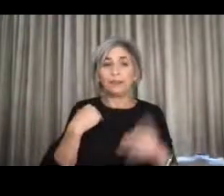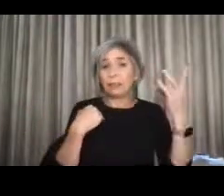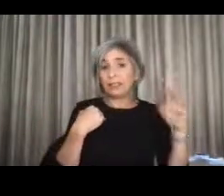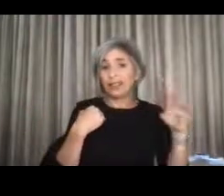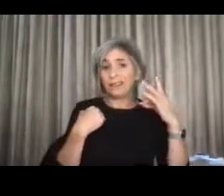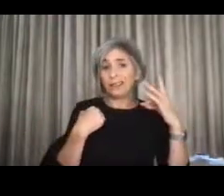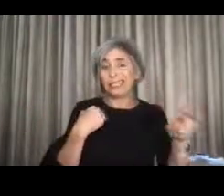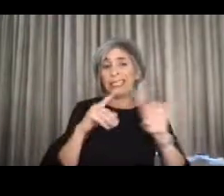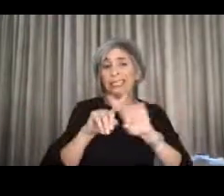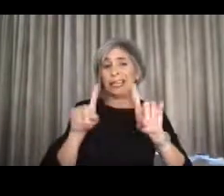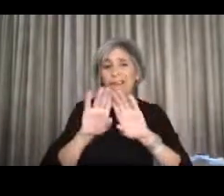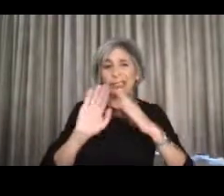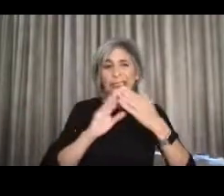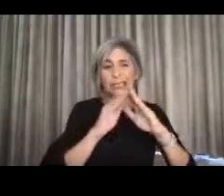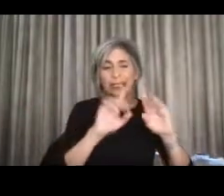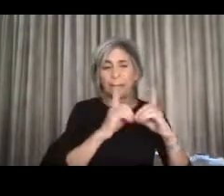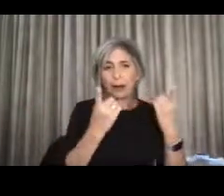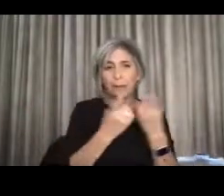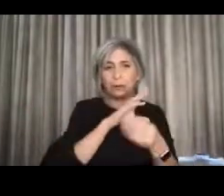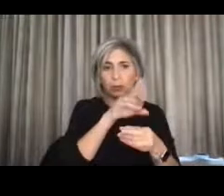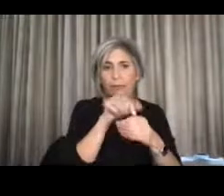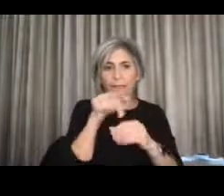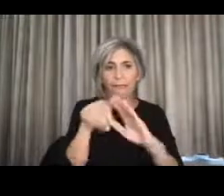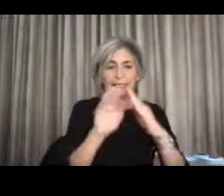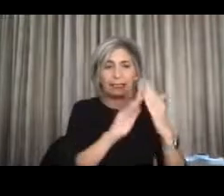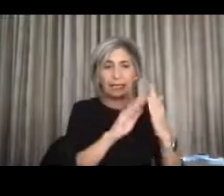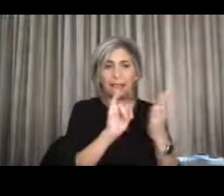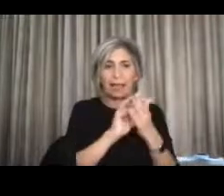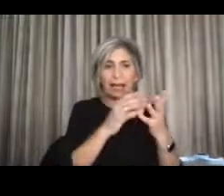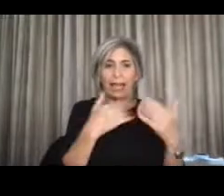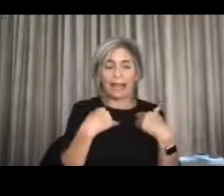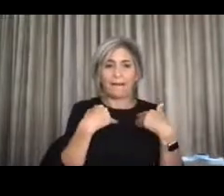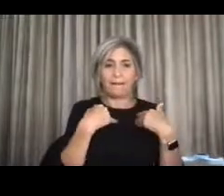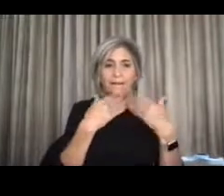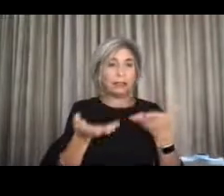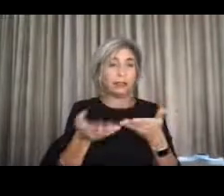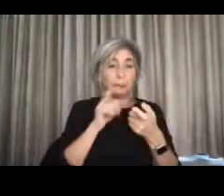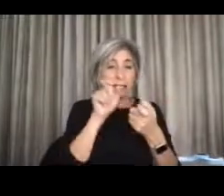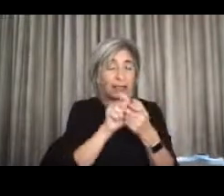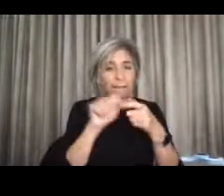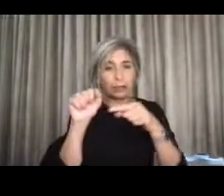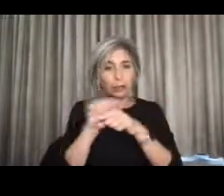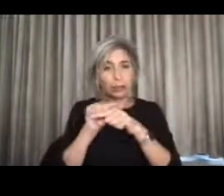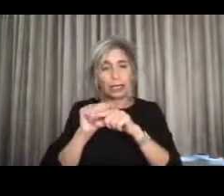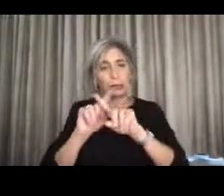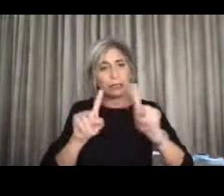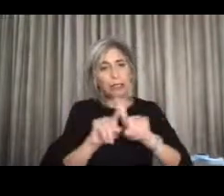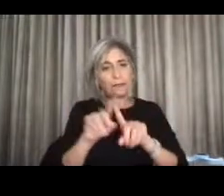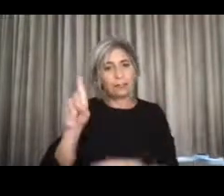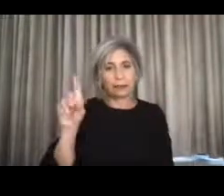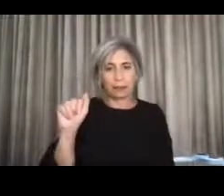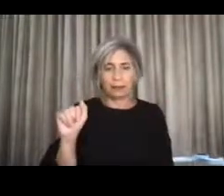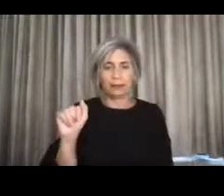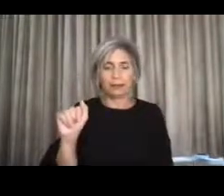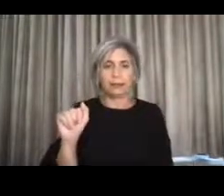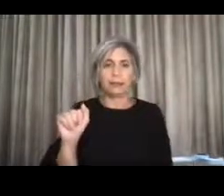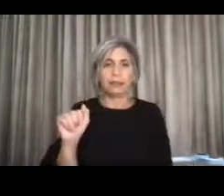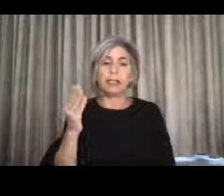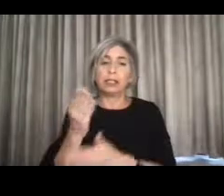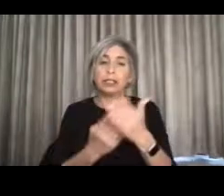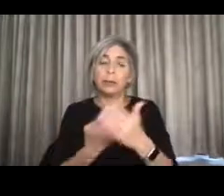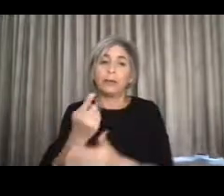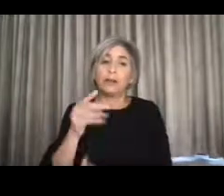departments in our city that receive specific training on different disabilities. We had someone come in from FAU